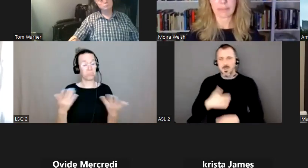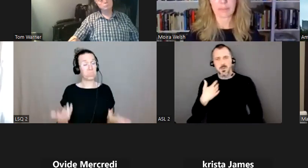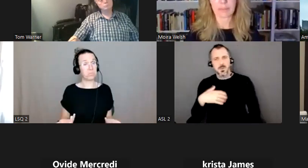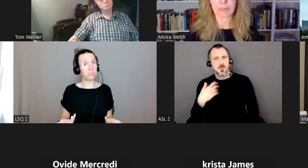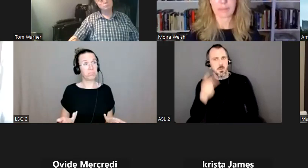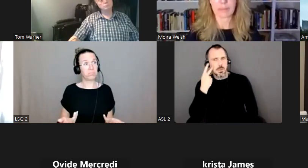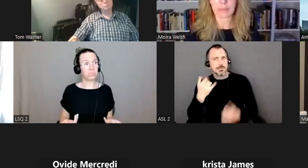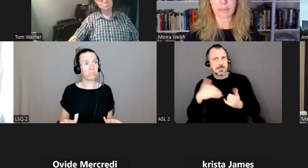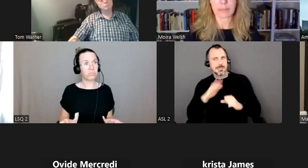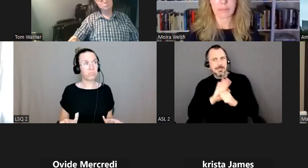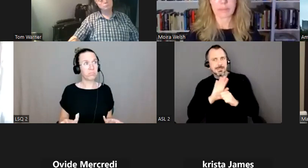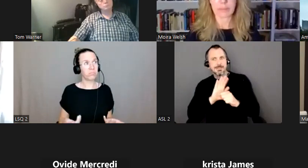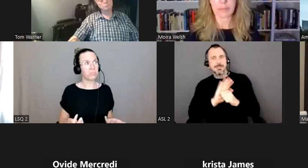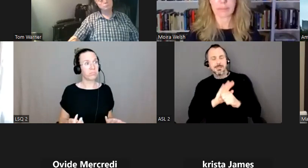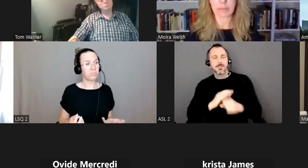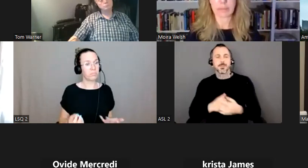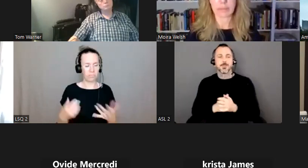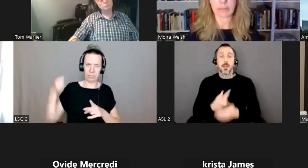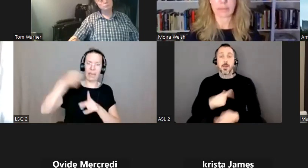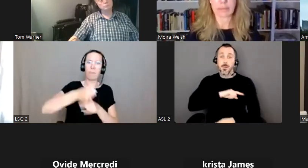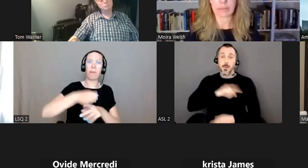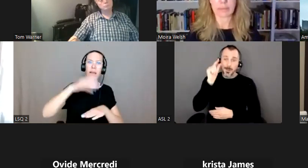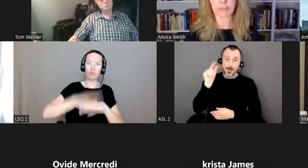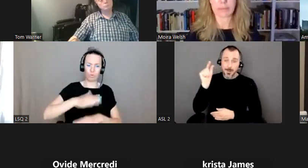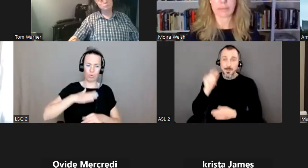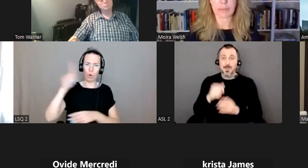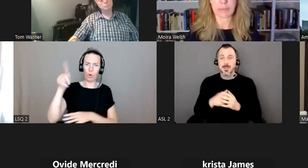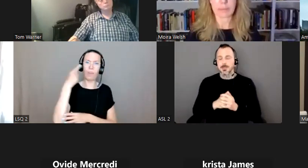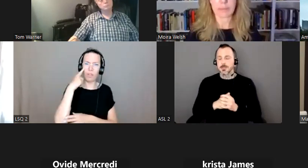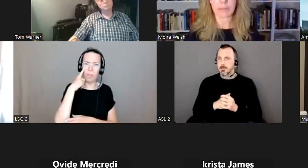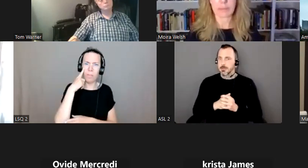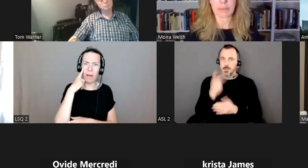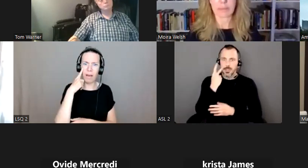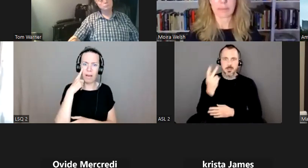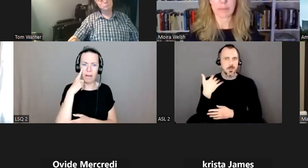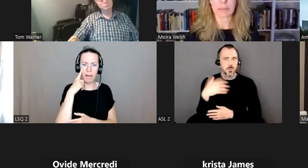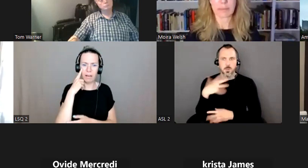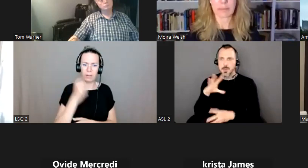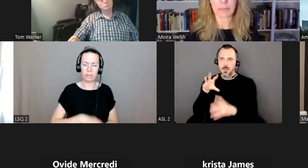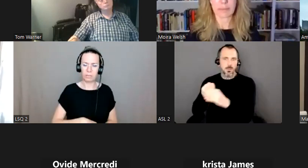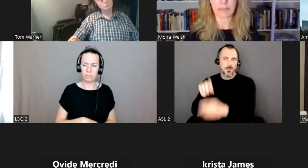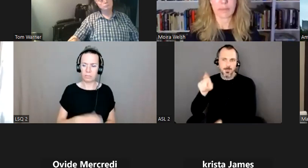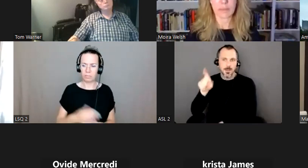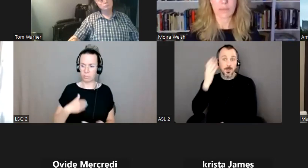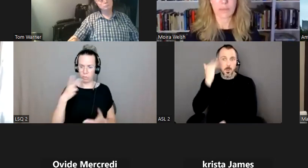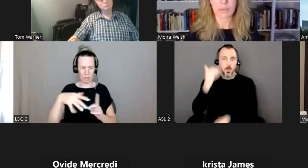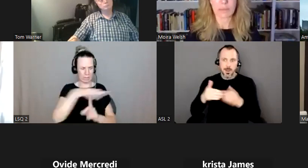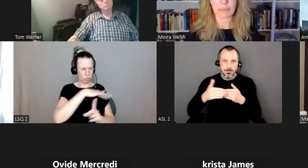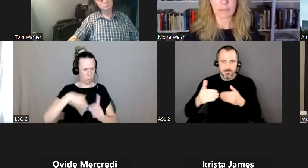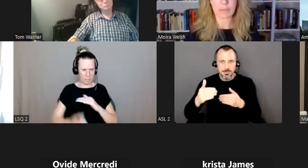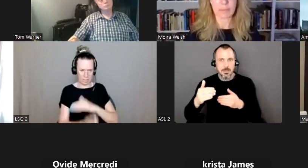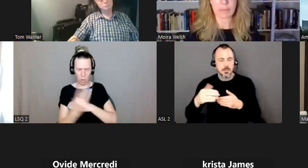government in just looking at the situation, saying we better get involved in this. It's going to be a growing issue for all of us, and we